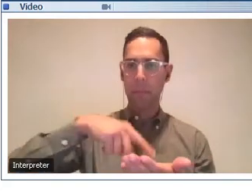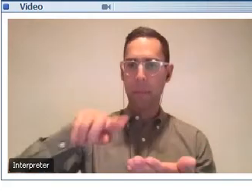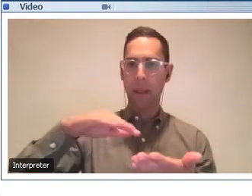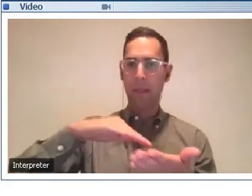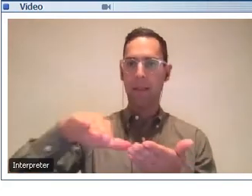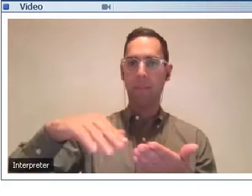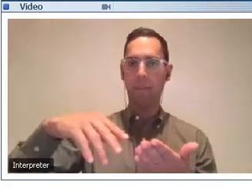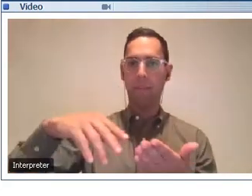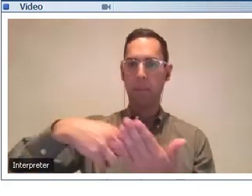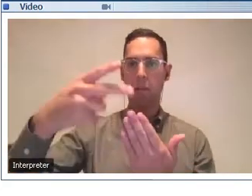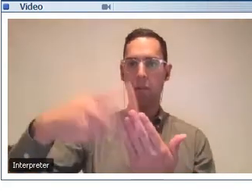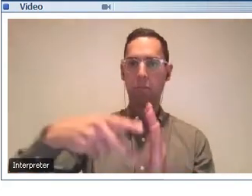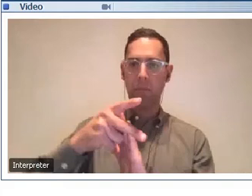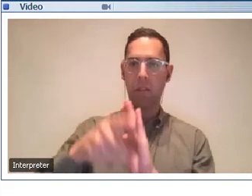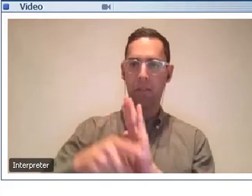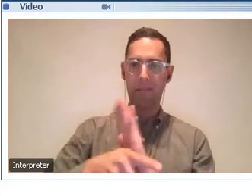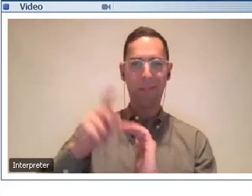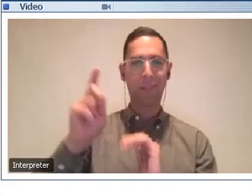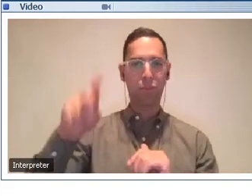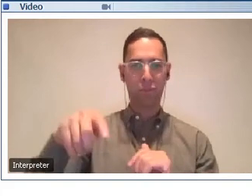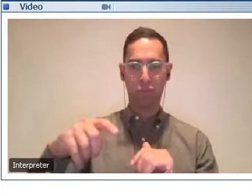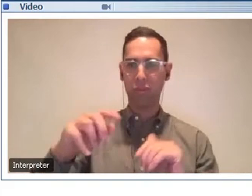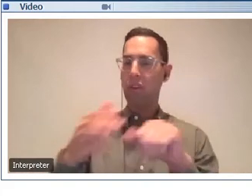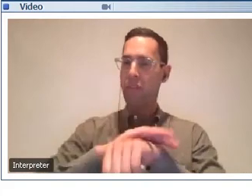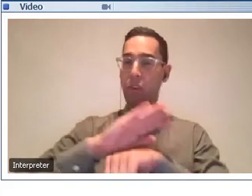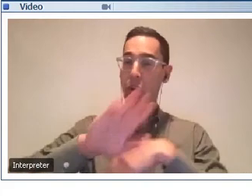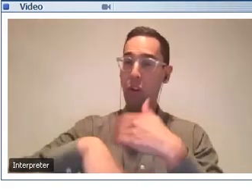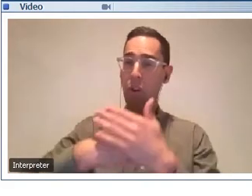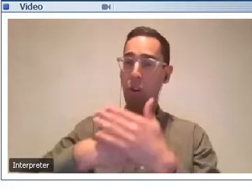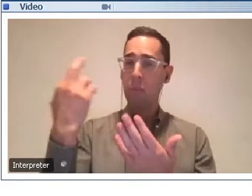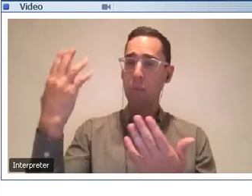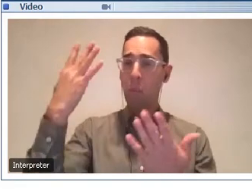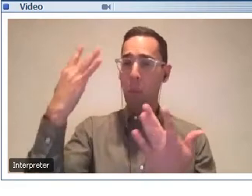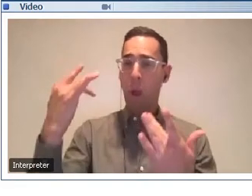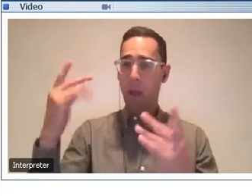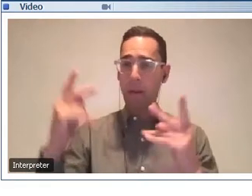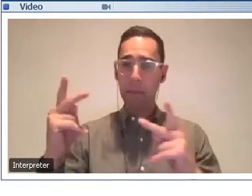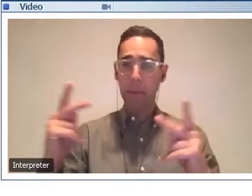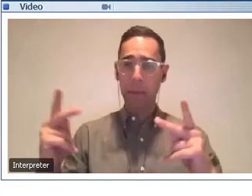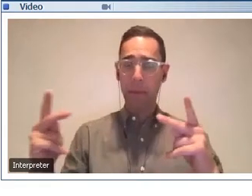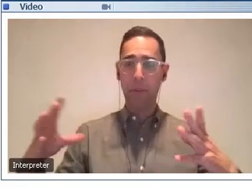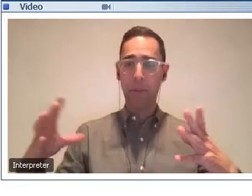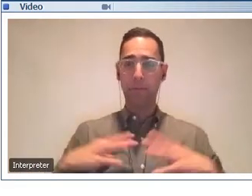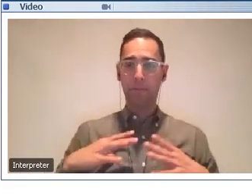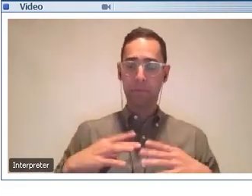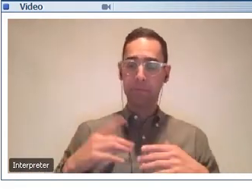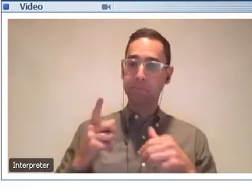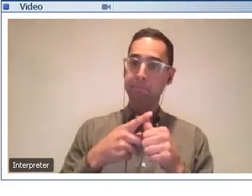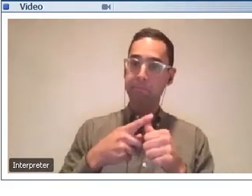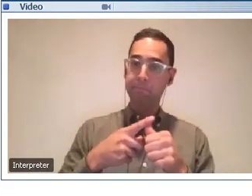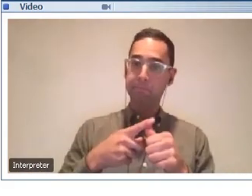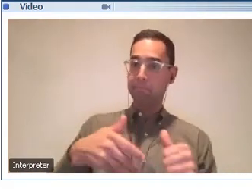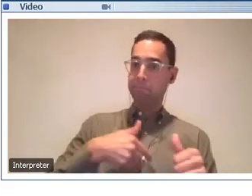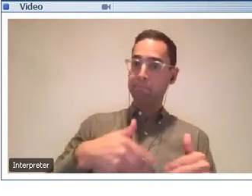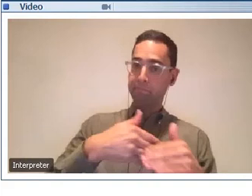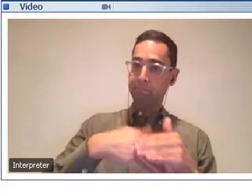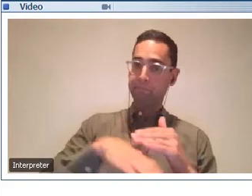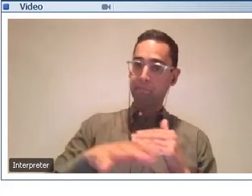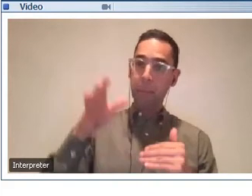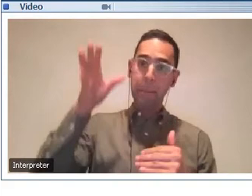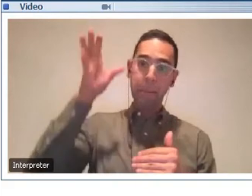major reasons that people need to take paid leave, including parental leave, medical leave, and family leave, and